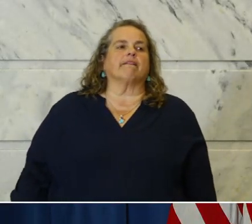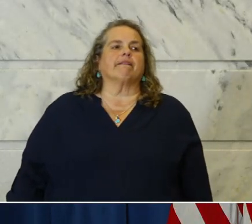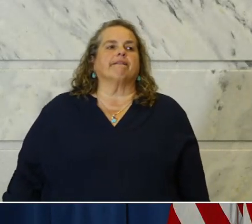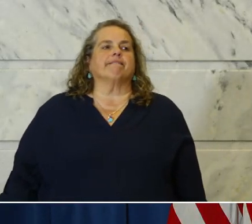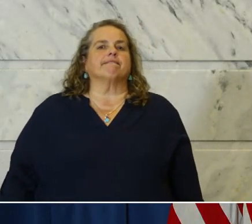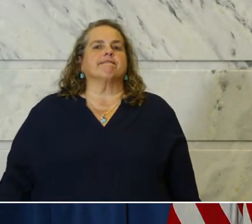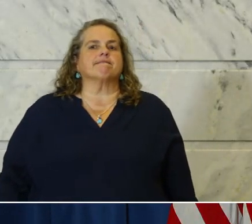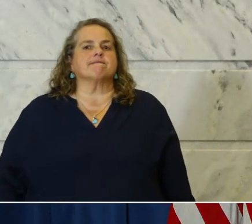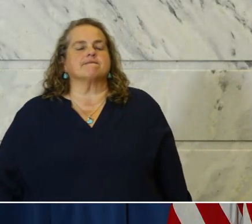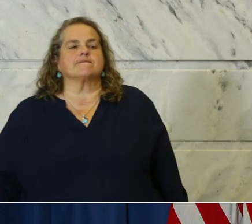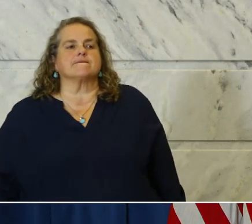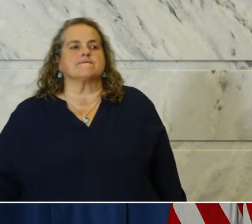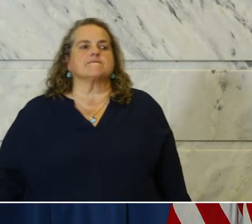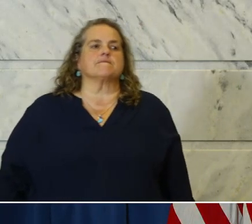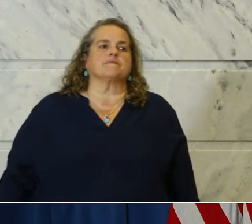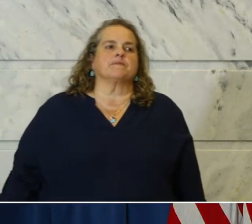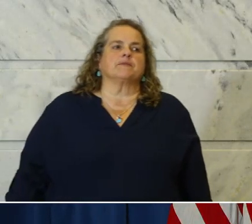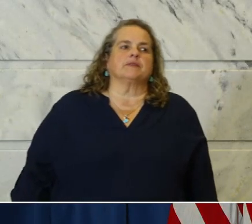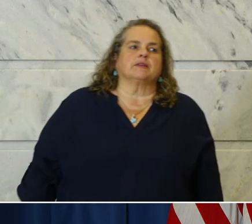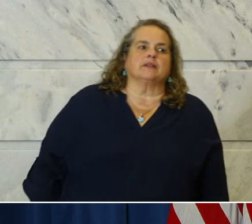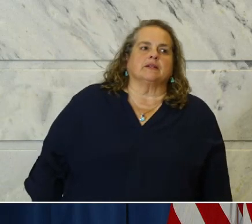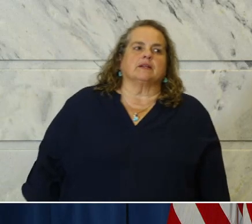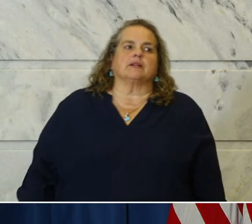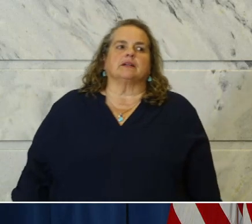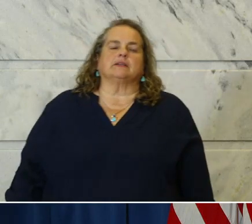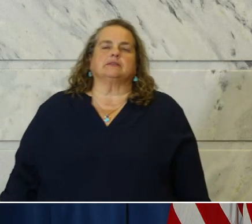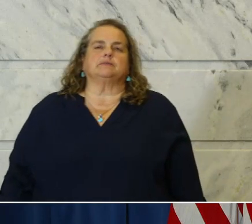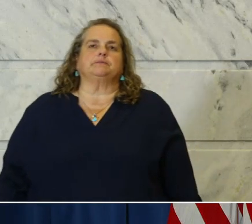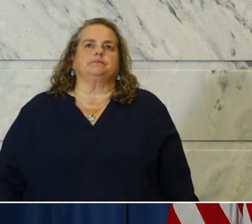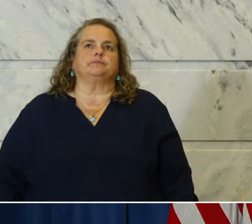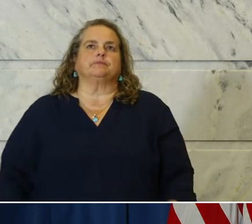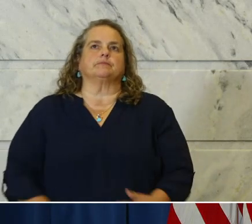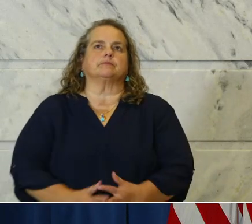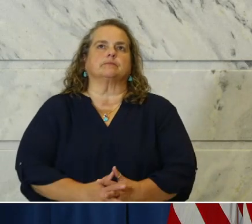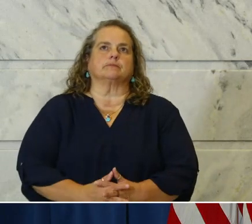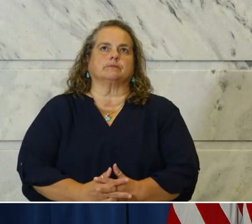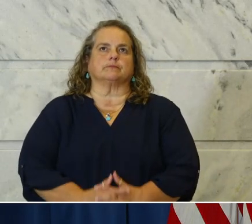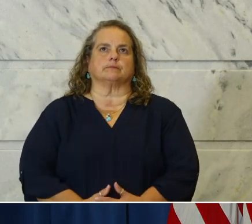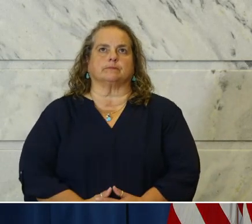about false positives and how often that happens. Can you address how often the state